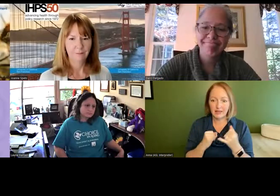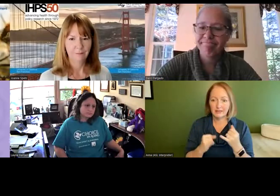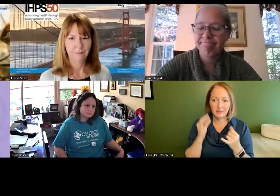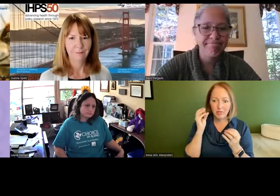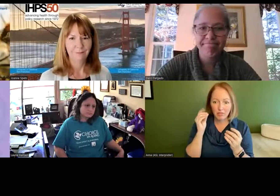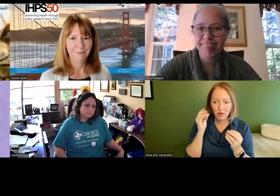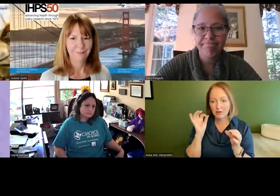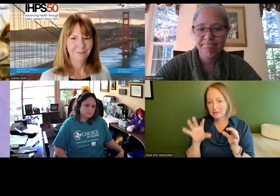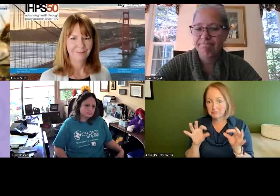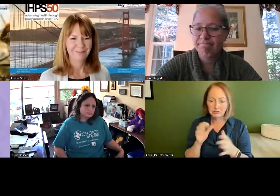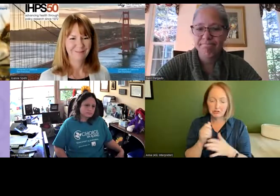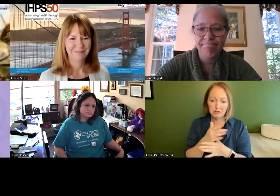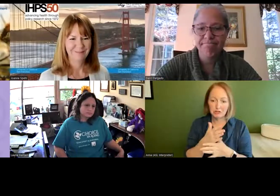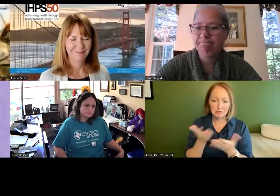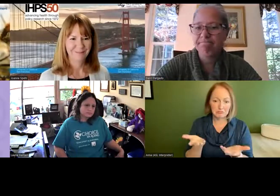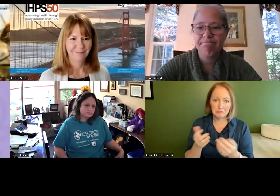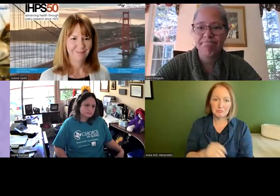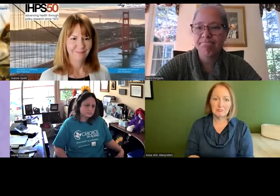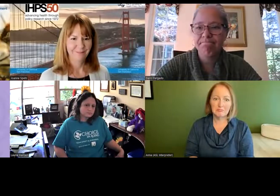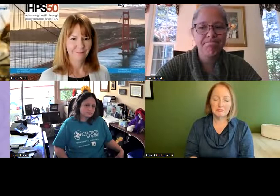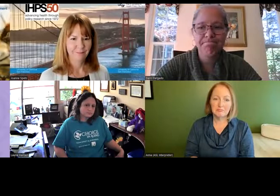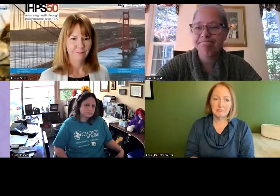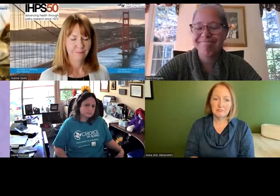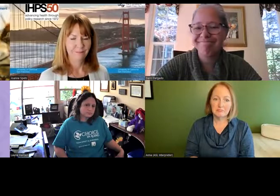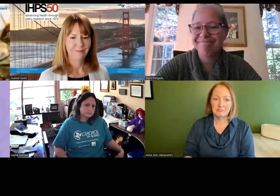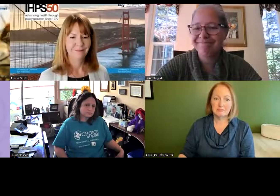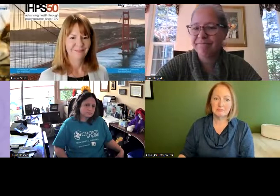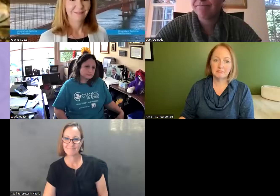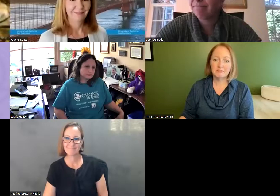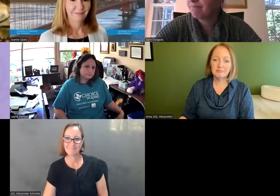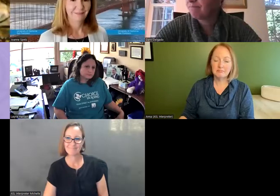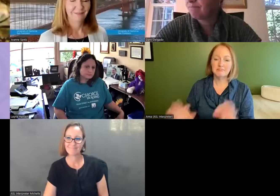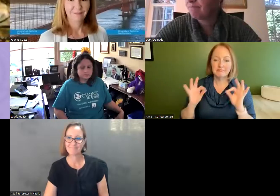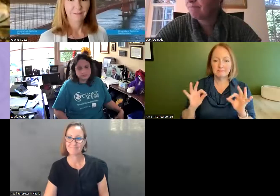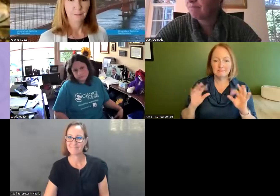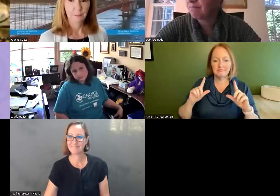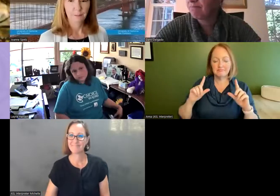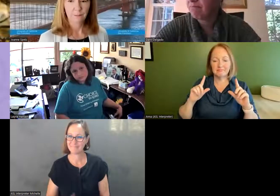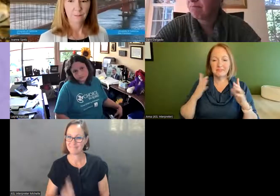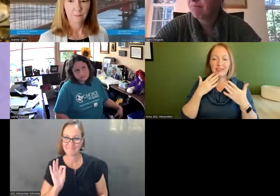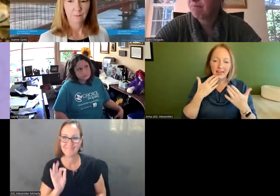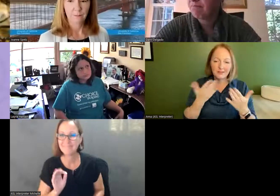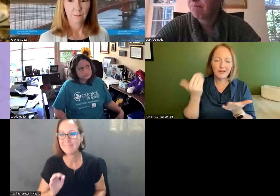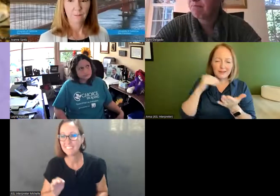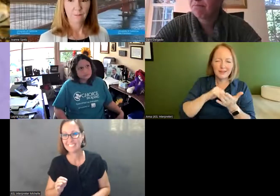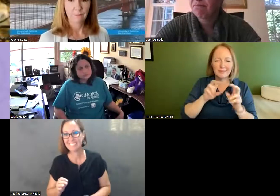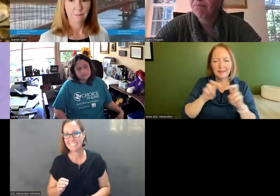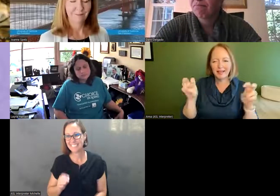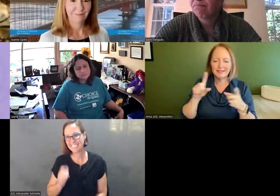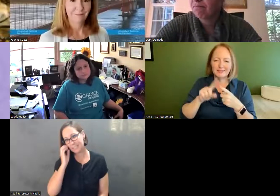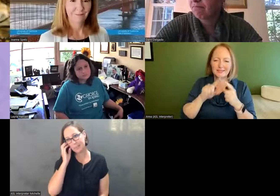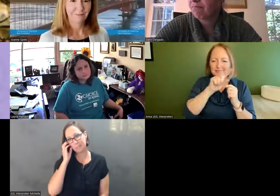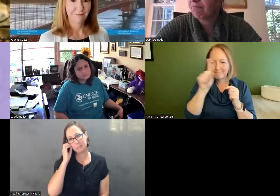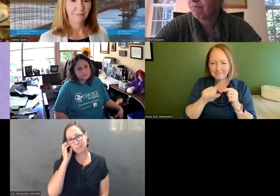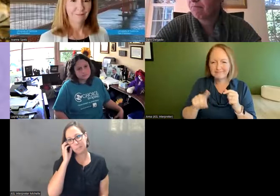you would like to share? Okay. All right. So again, thank you to our